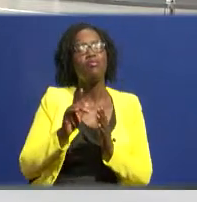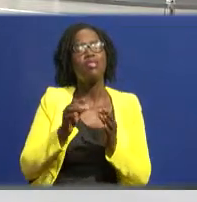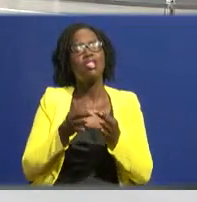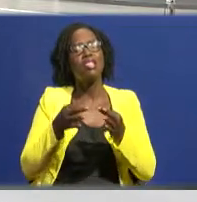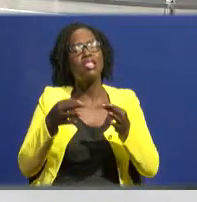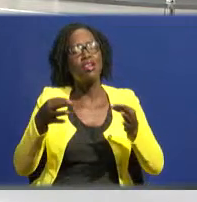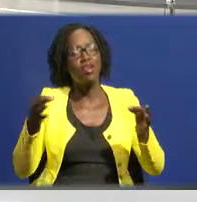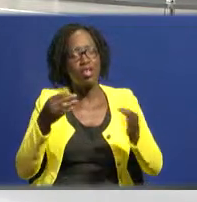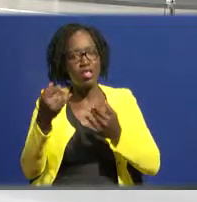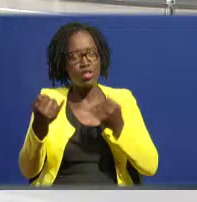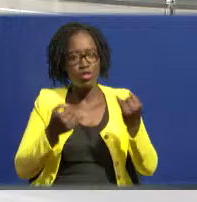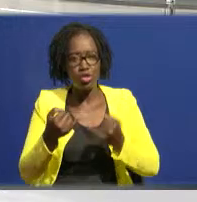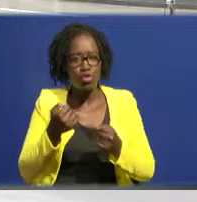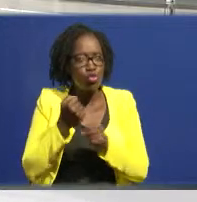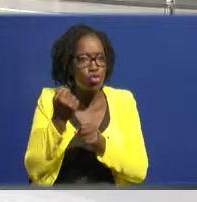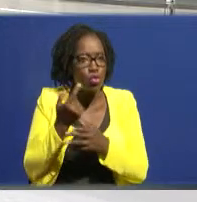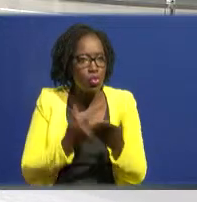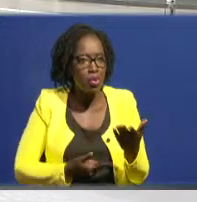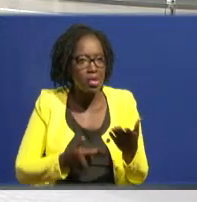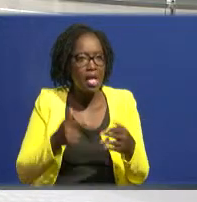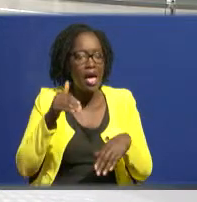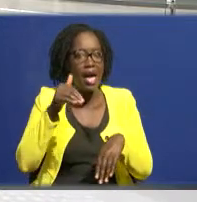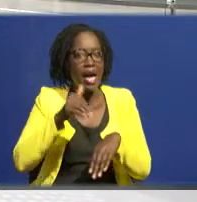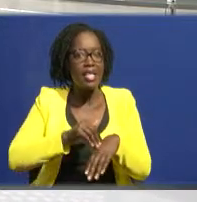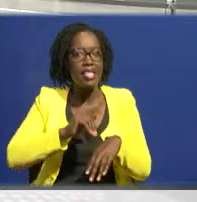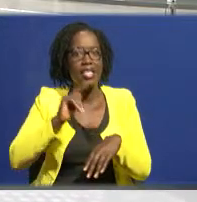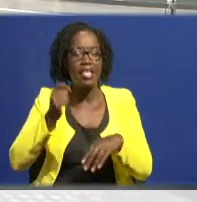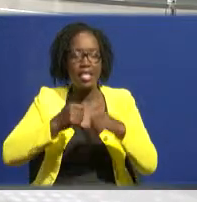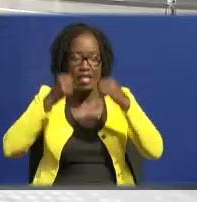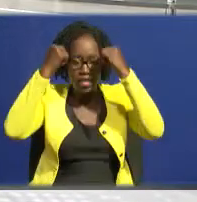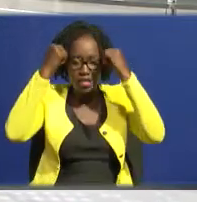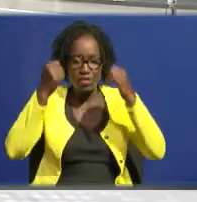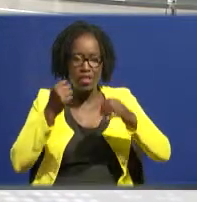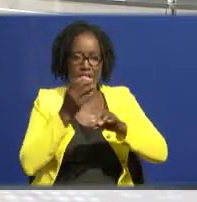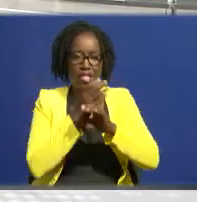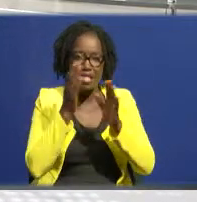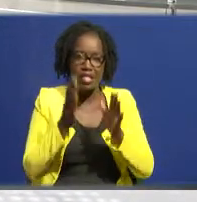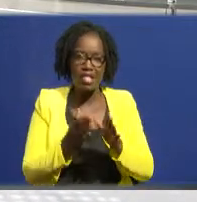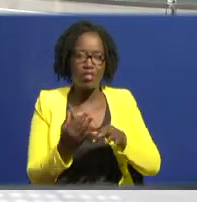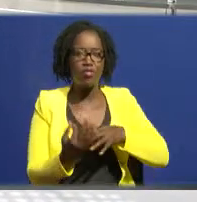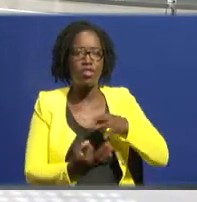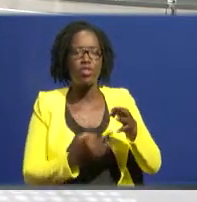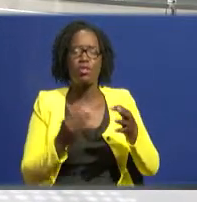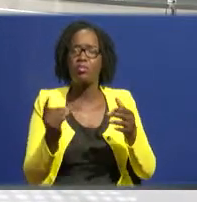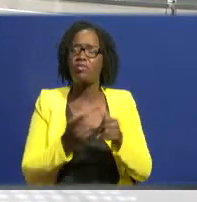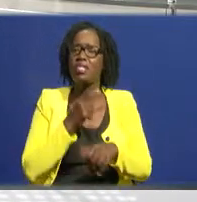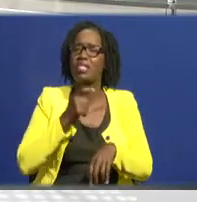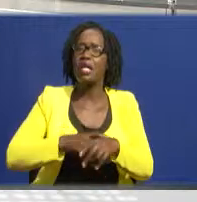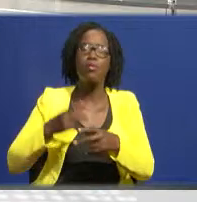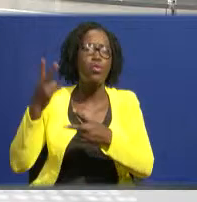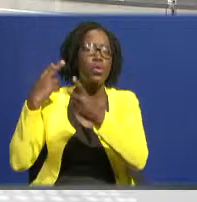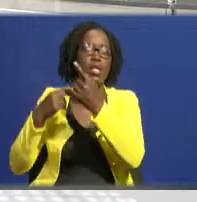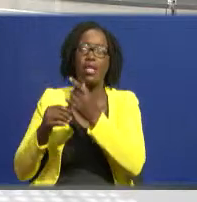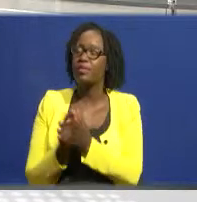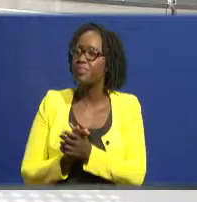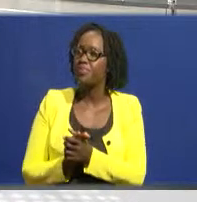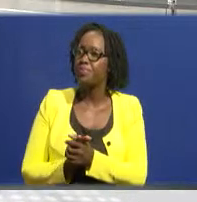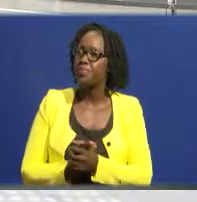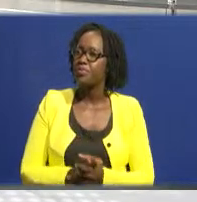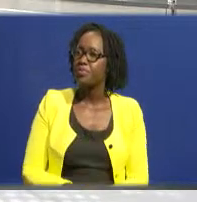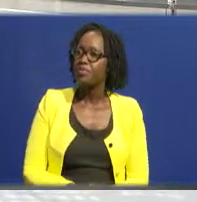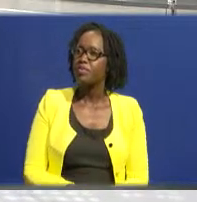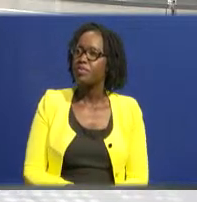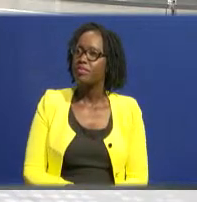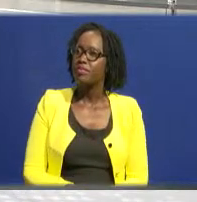us more about what you guys are doing at the Kenya Student Christian Fellowship. Some people are hearing it for the first time. Sure.